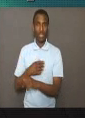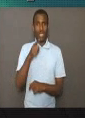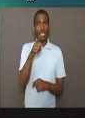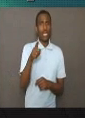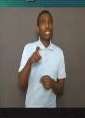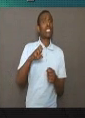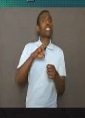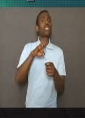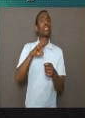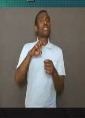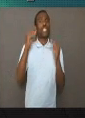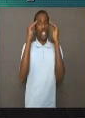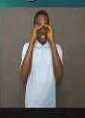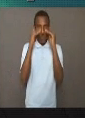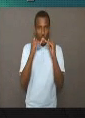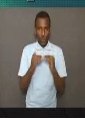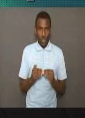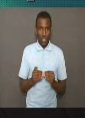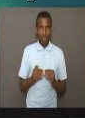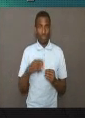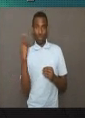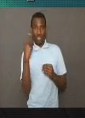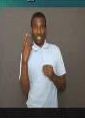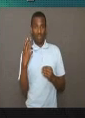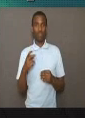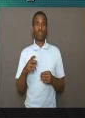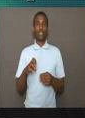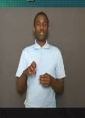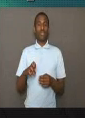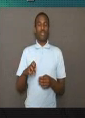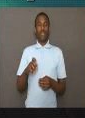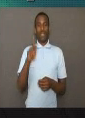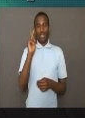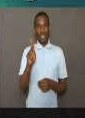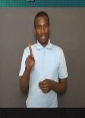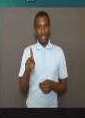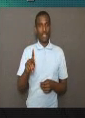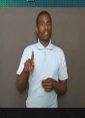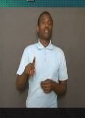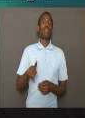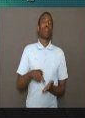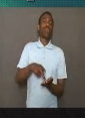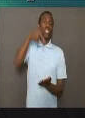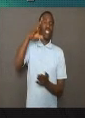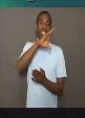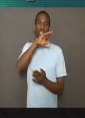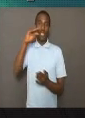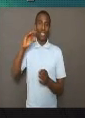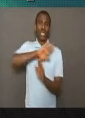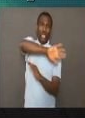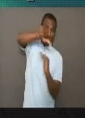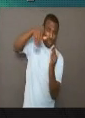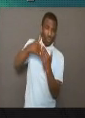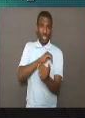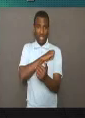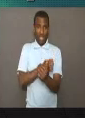these equations for kinetic, potential, and total total